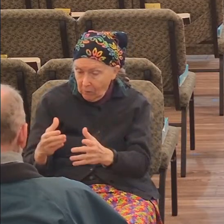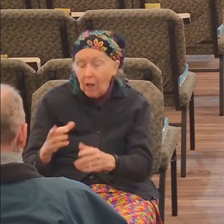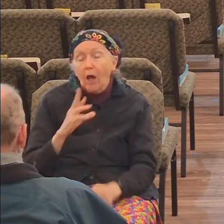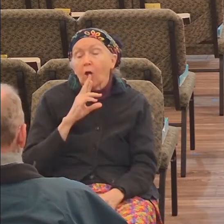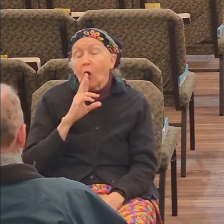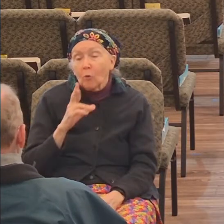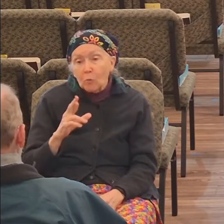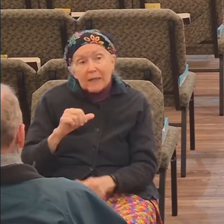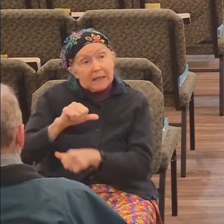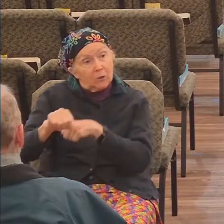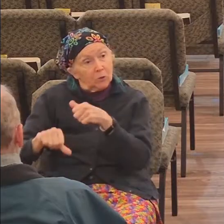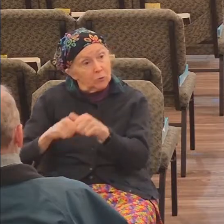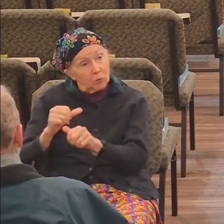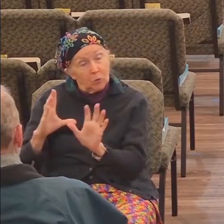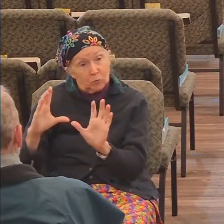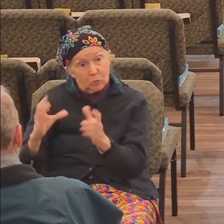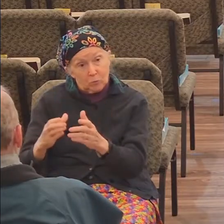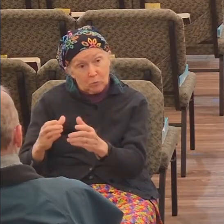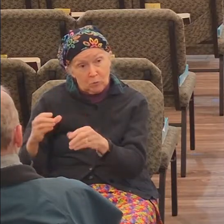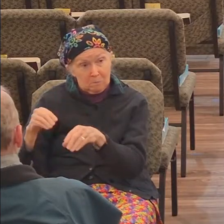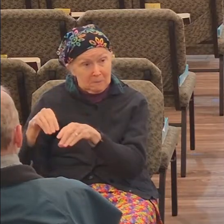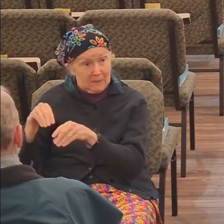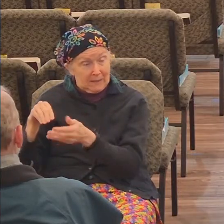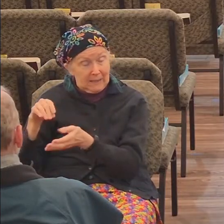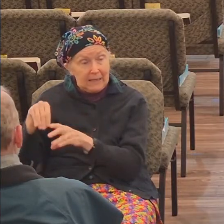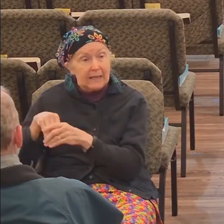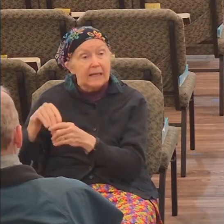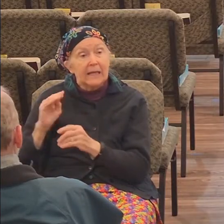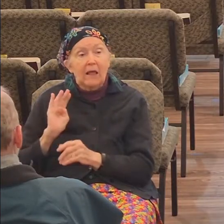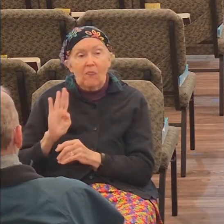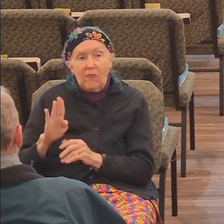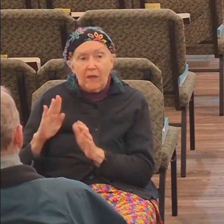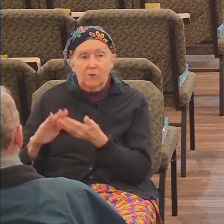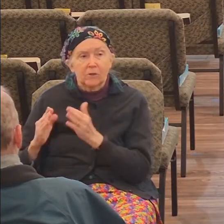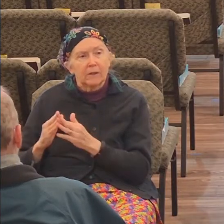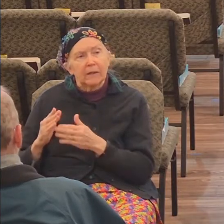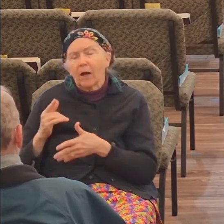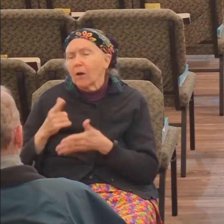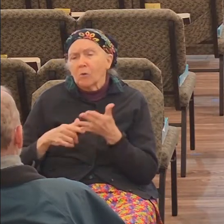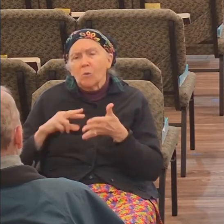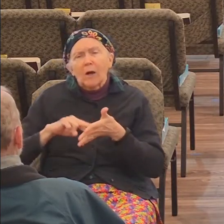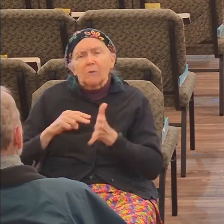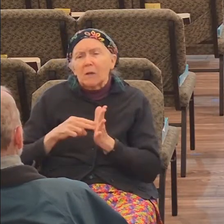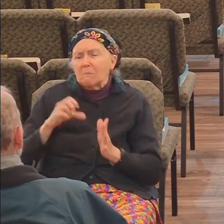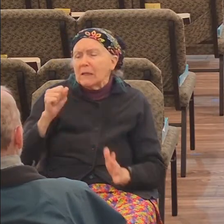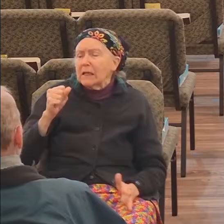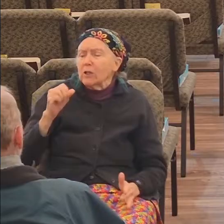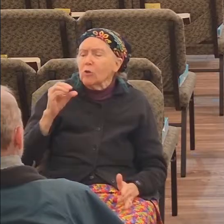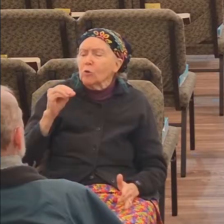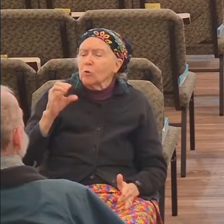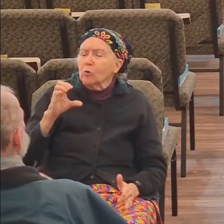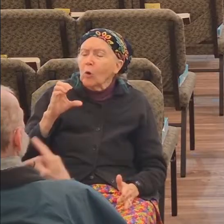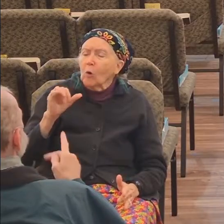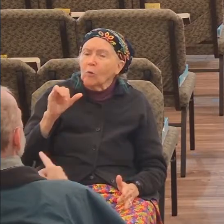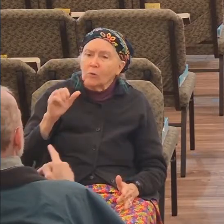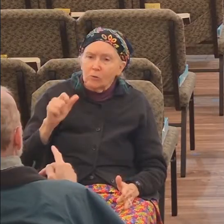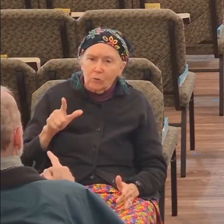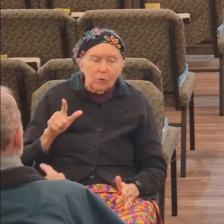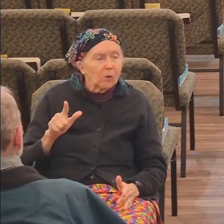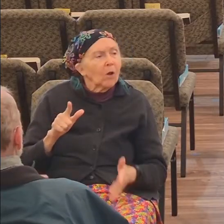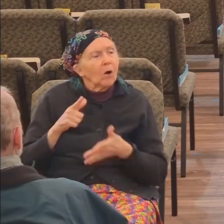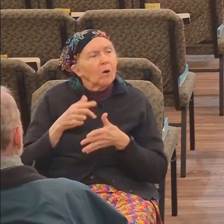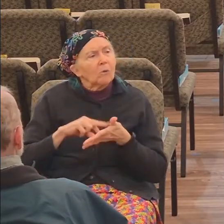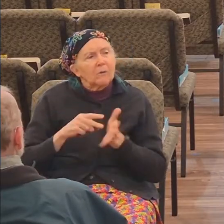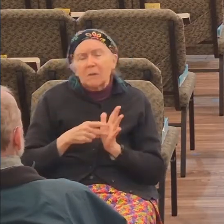social entity. Now, when we say social, what do we mean by social? What do we mean when we say social in our culture? What are we